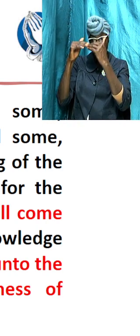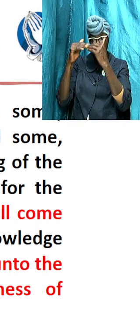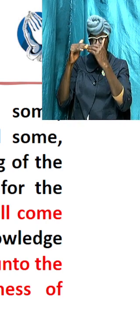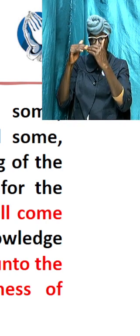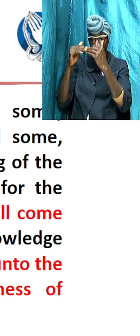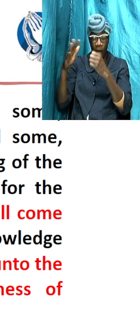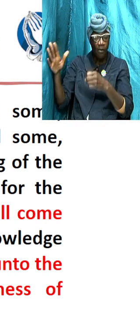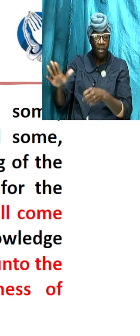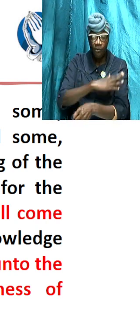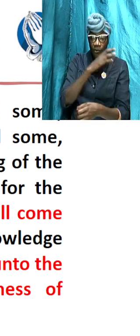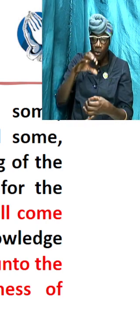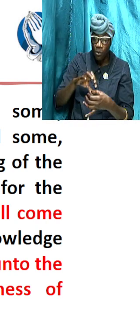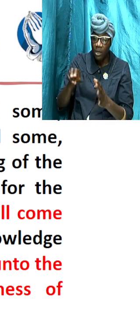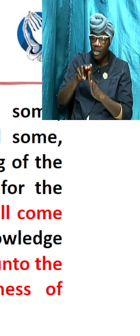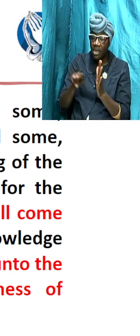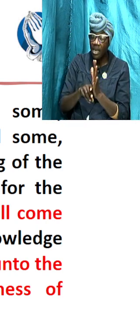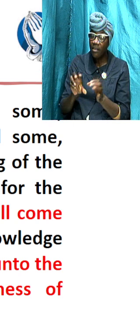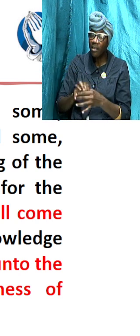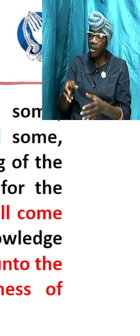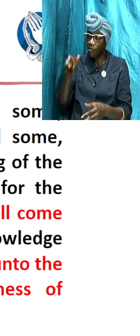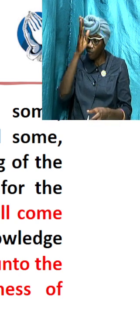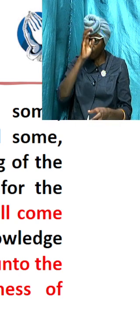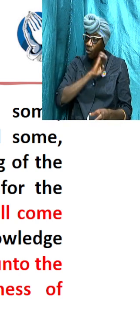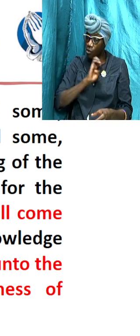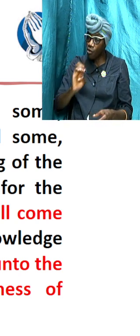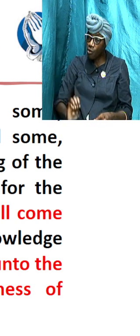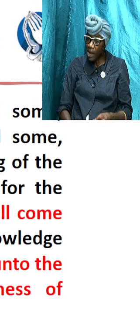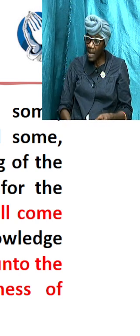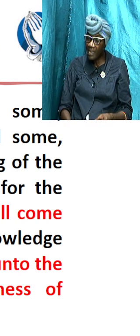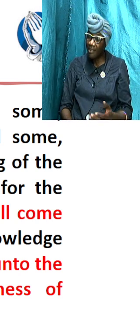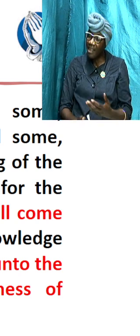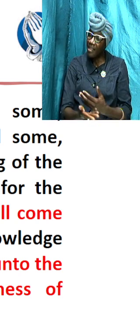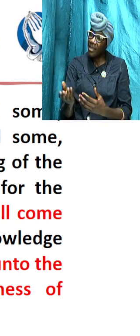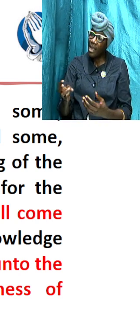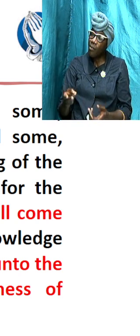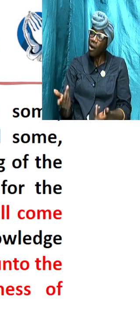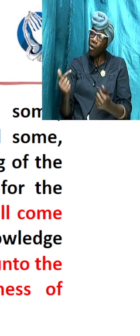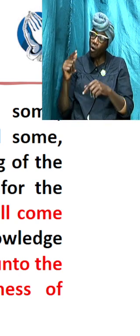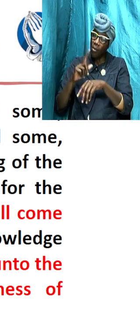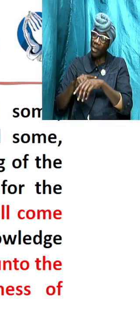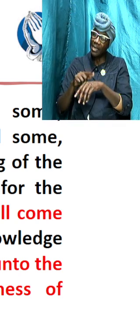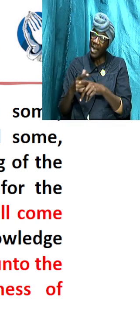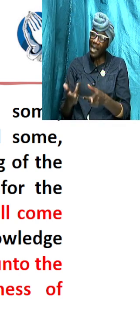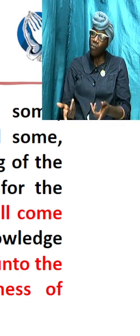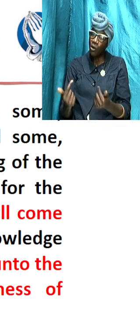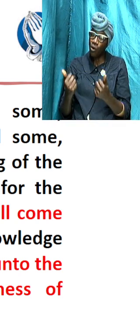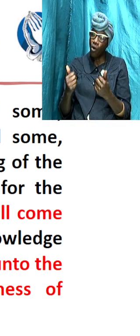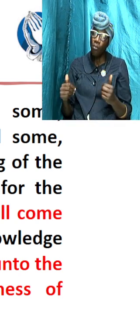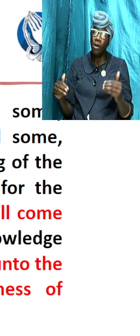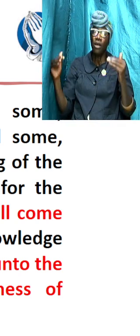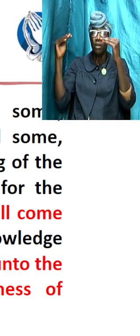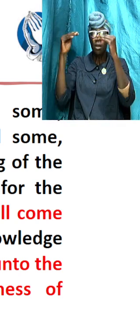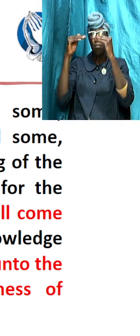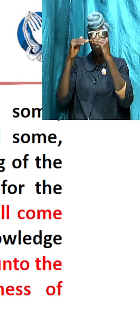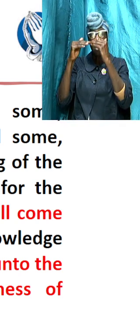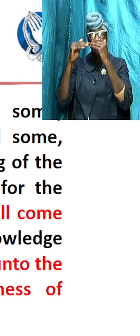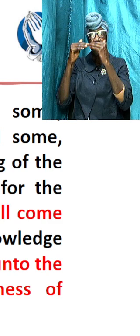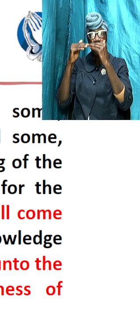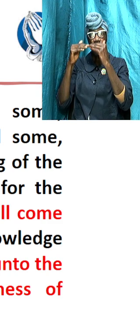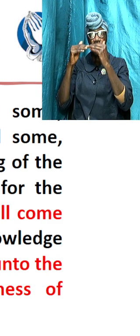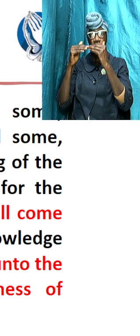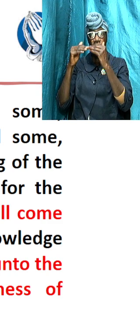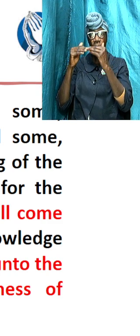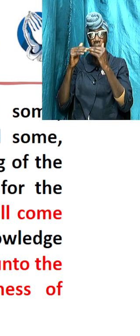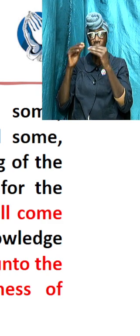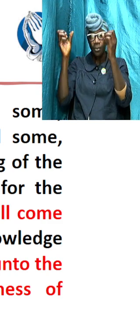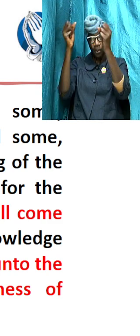Christ. Amen. Can I tell you something, brethren? There's going to come a time where we're going to come to the measure of the stature of the fullness